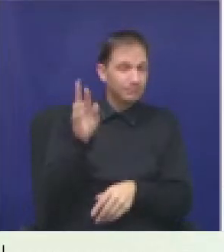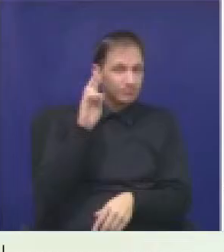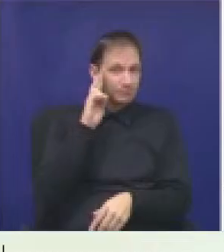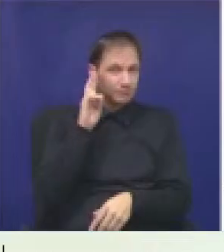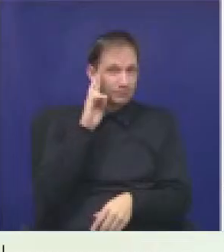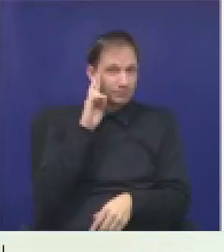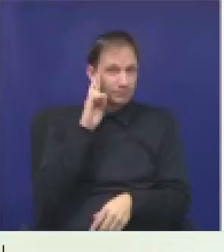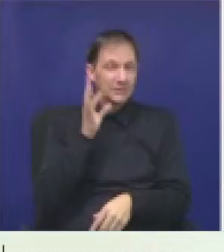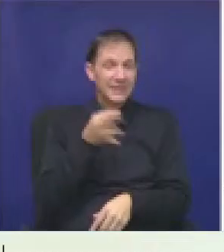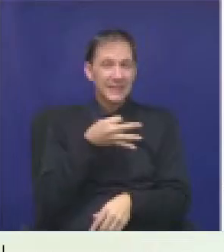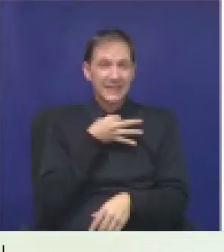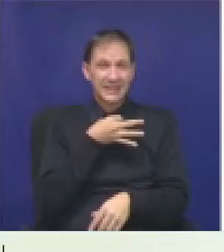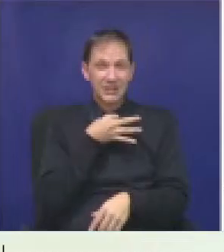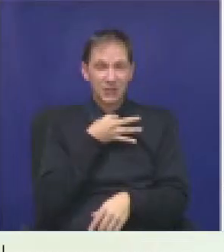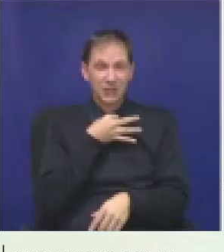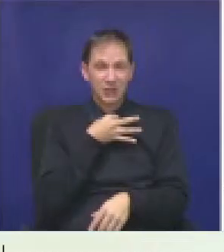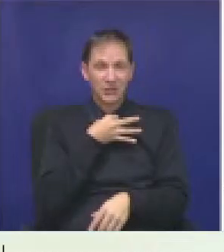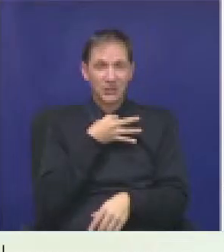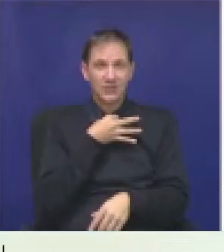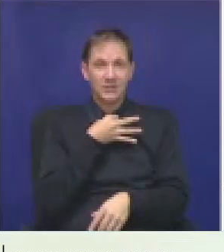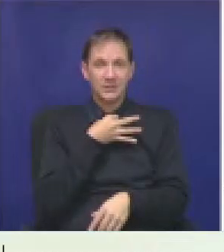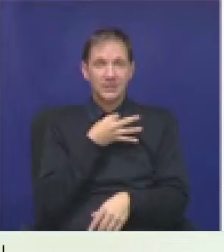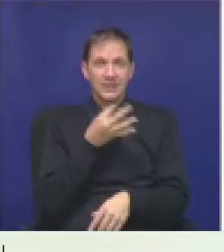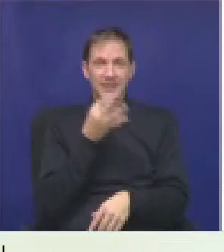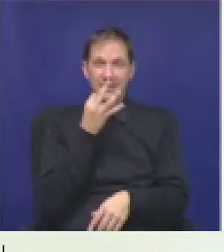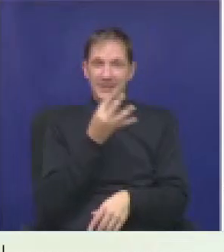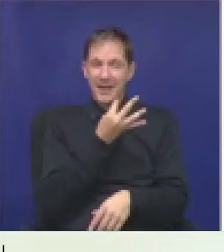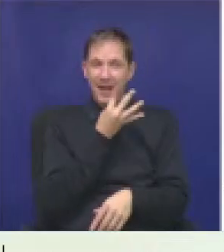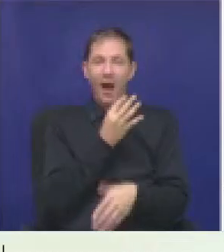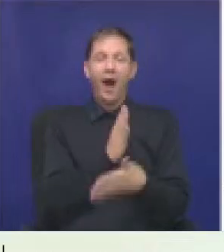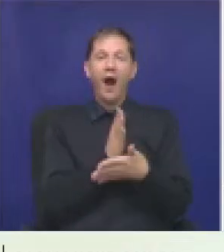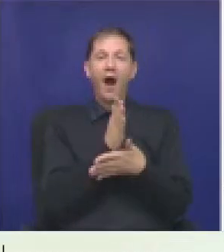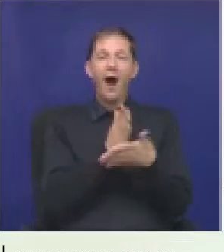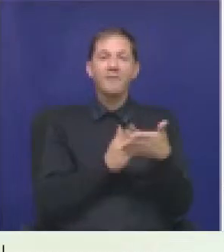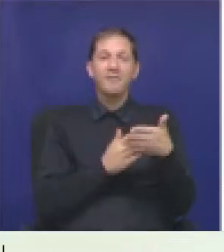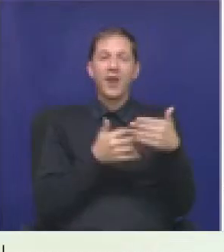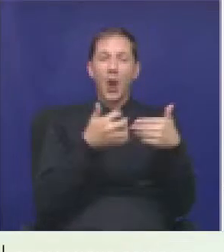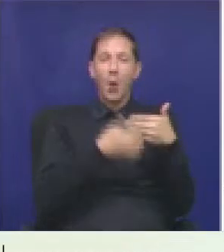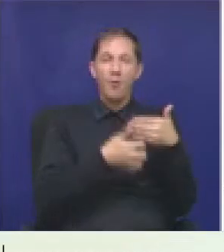English adage that says, half a loaf is better than nothing.